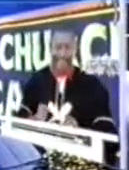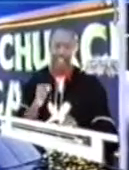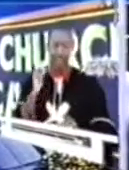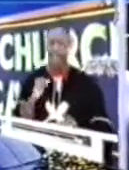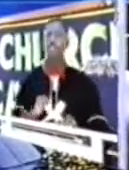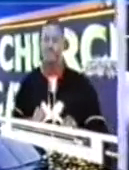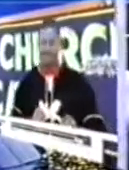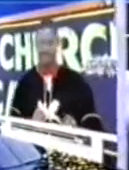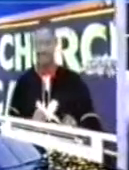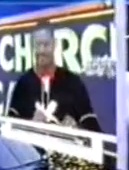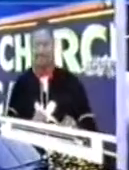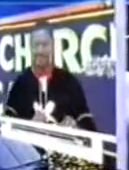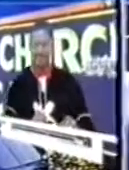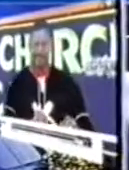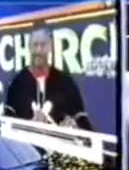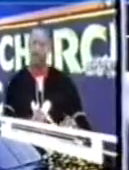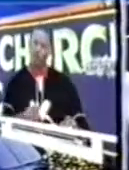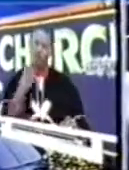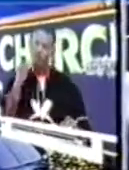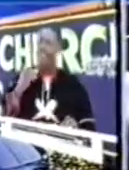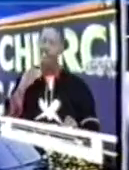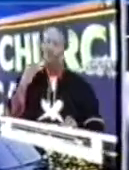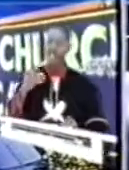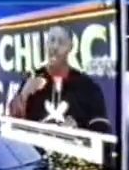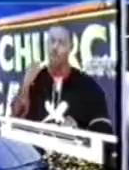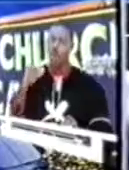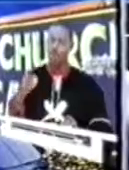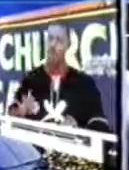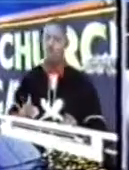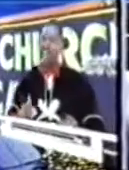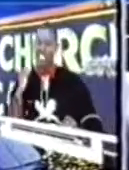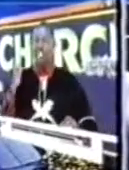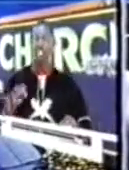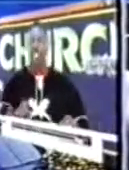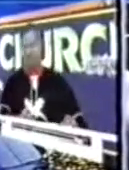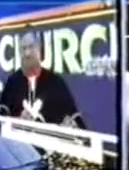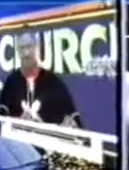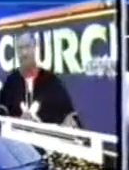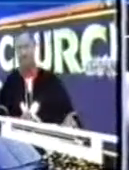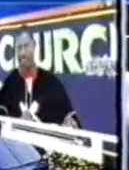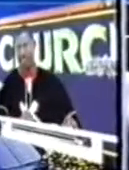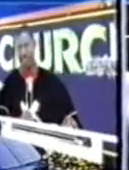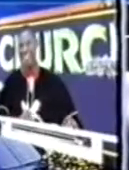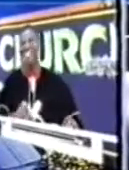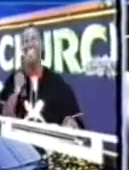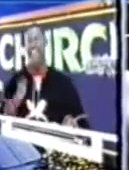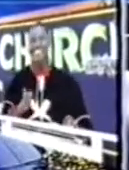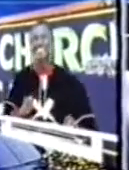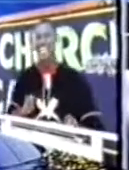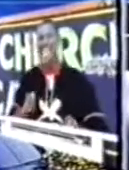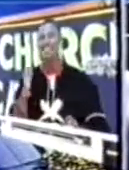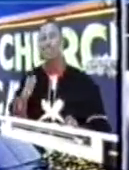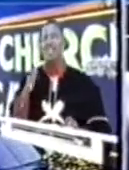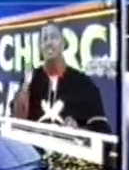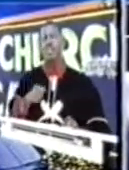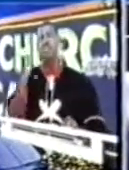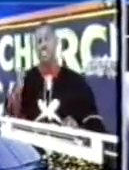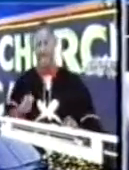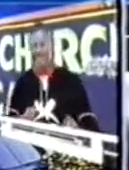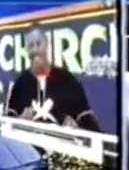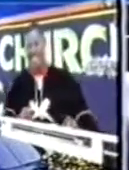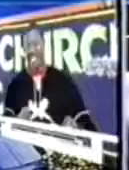Christ greet you. Momfa mfia no kromkrom en church ya mo ho. Christ asori